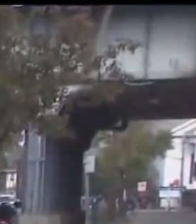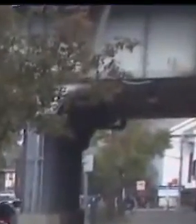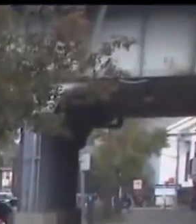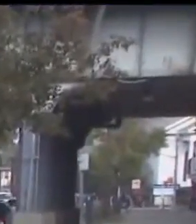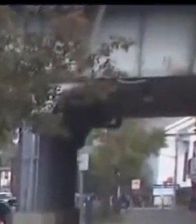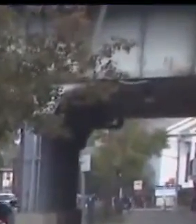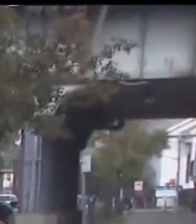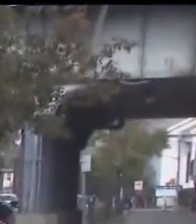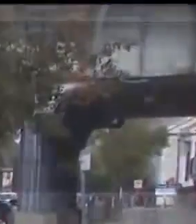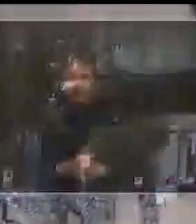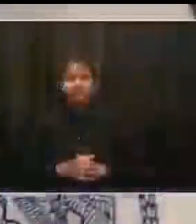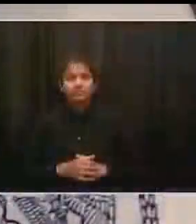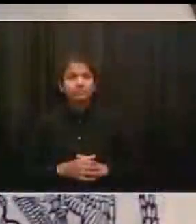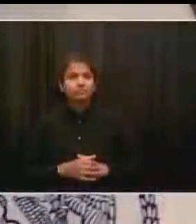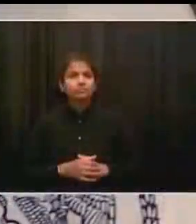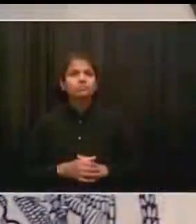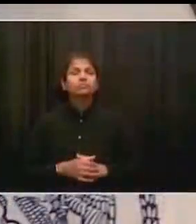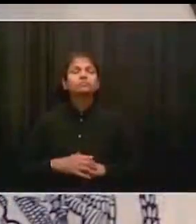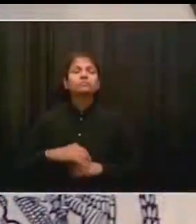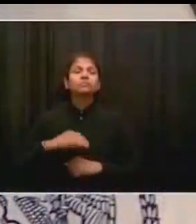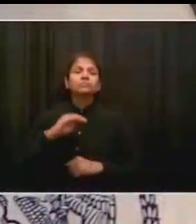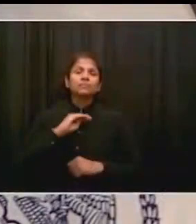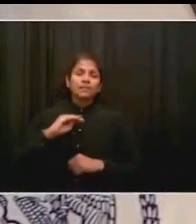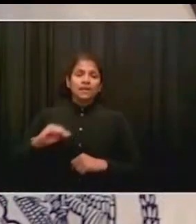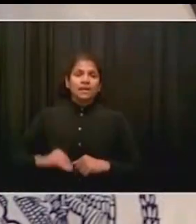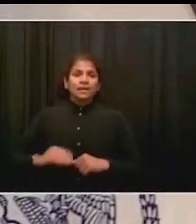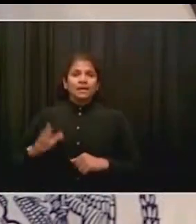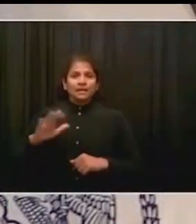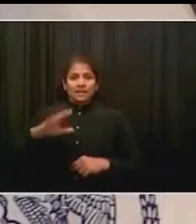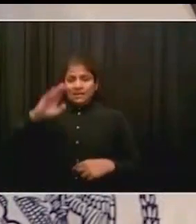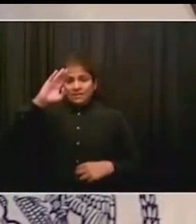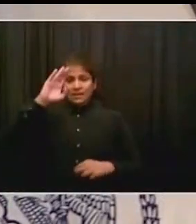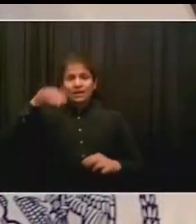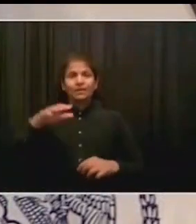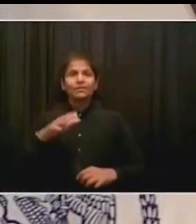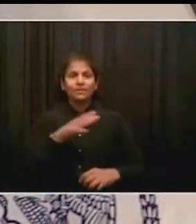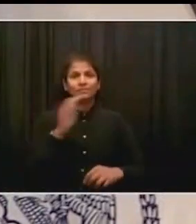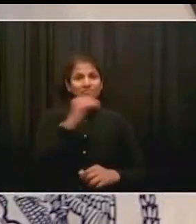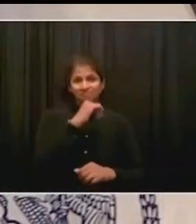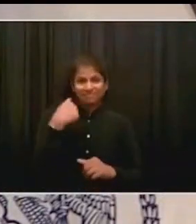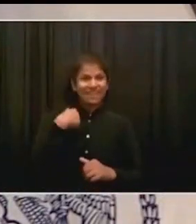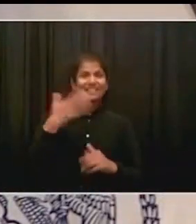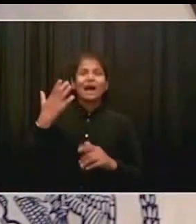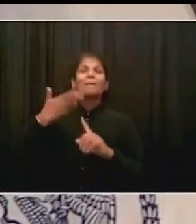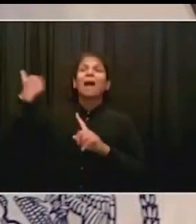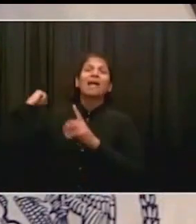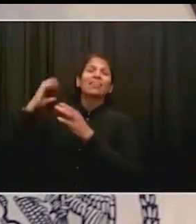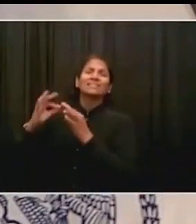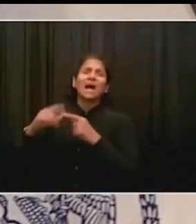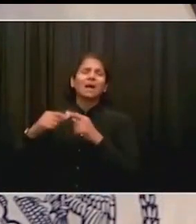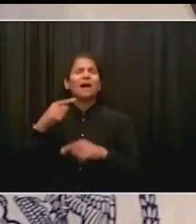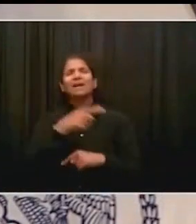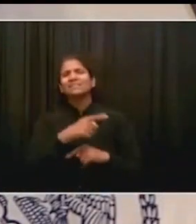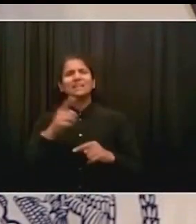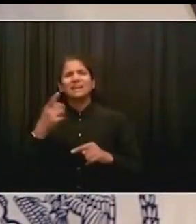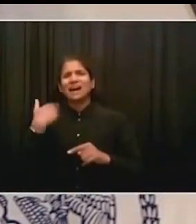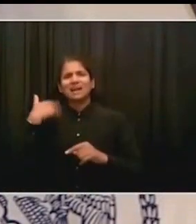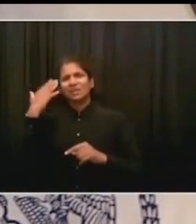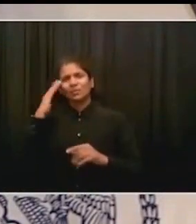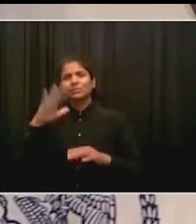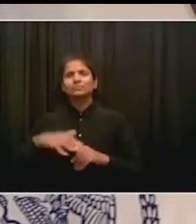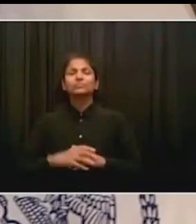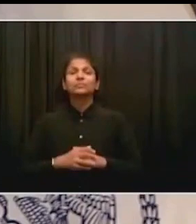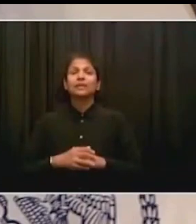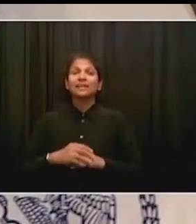out with high-profile figures, including Mayor Bill de Blasio. I think a lot of what he has done has been really, really